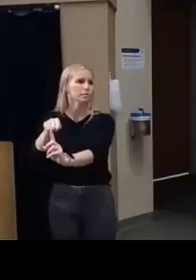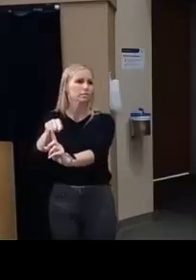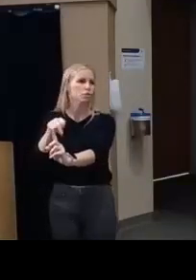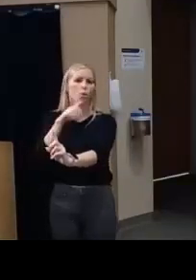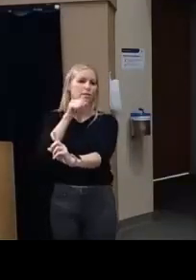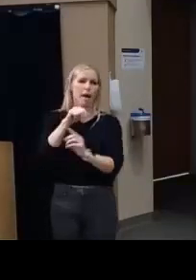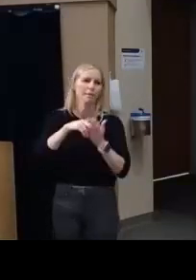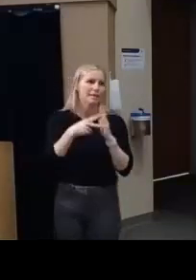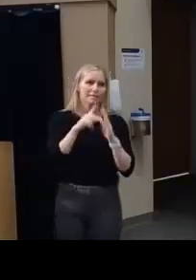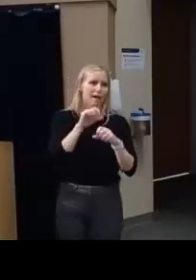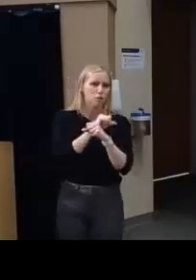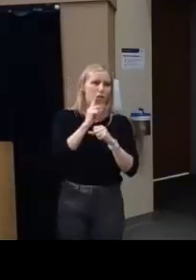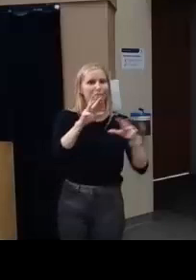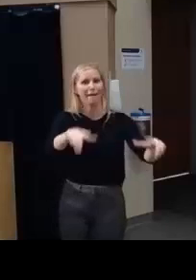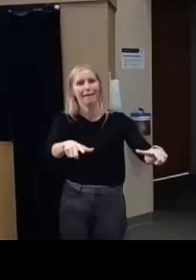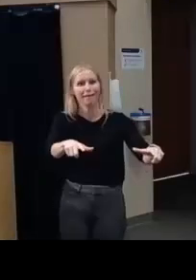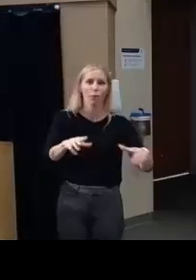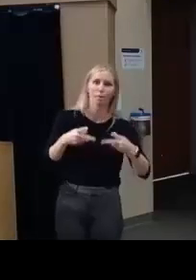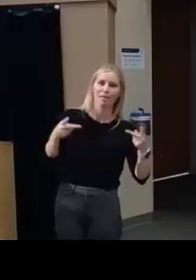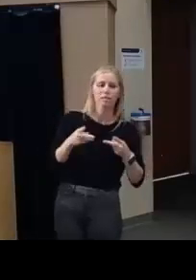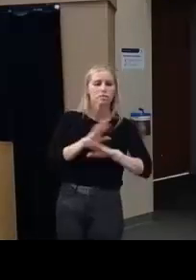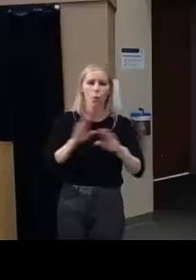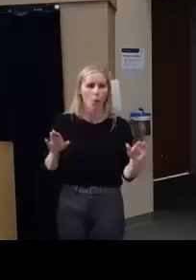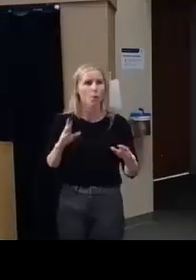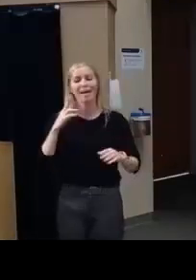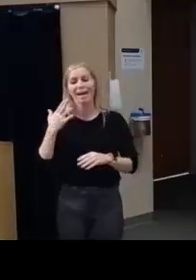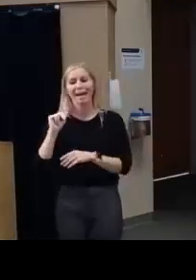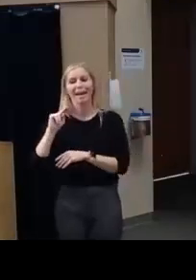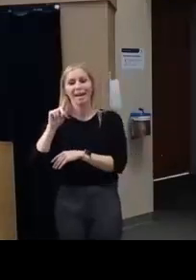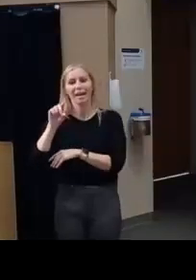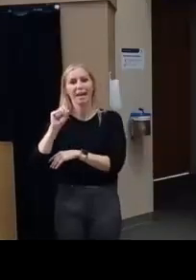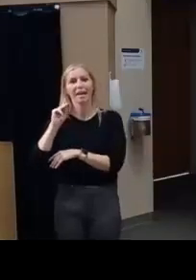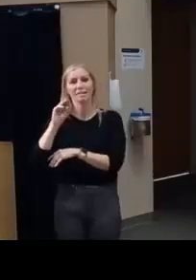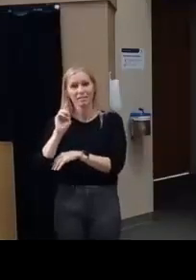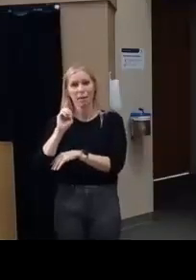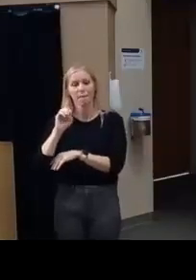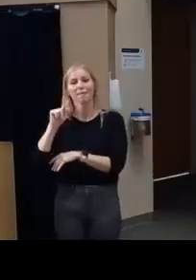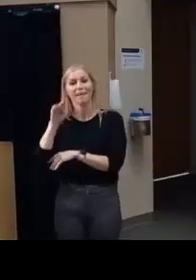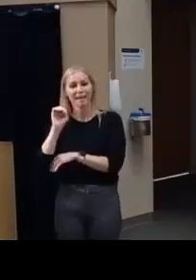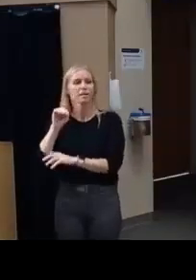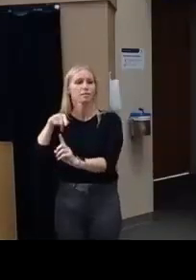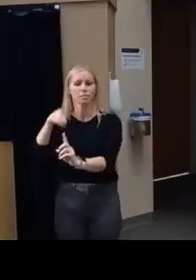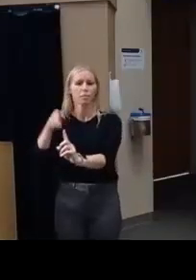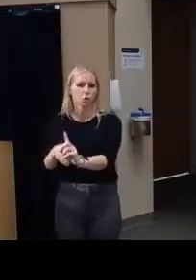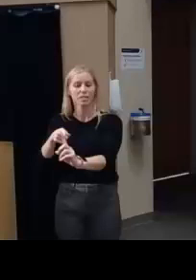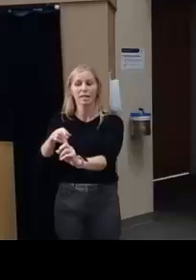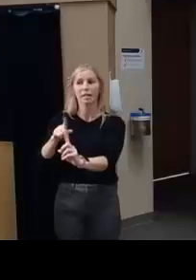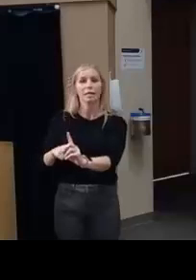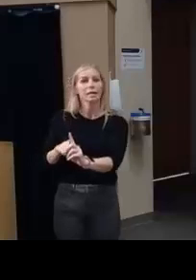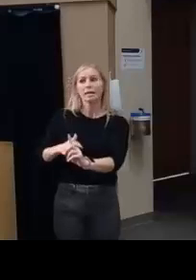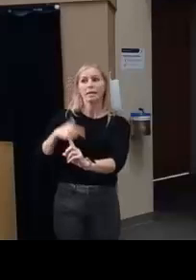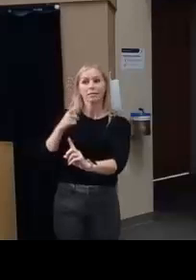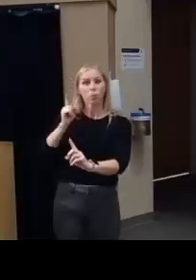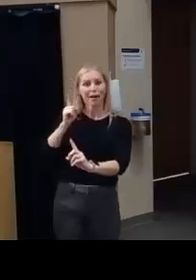it's not referring to a lake or a place, but the place where Handsome Lake resided was